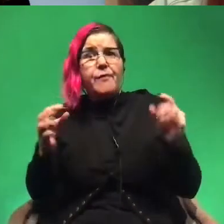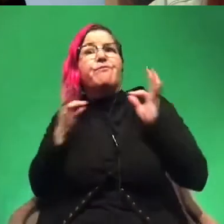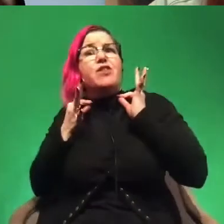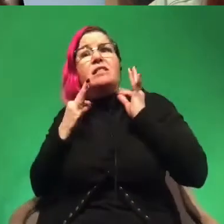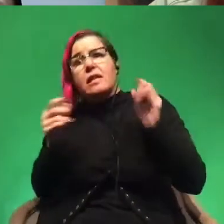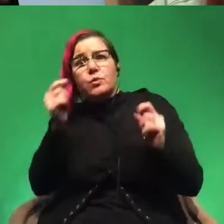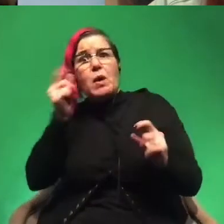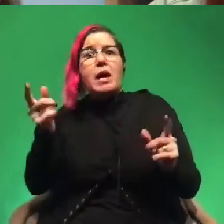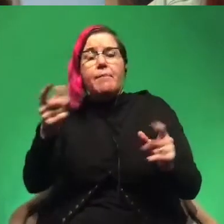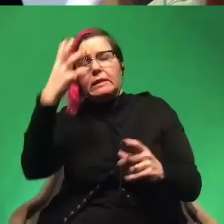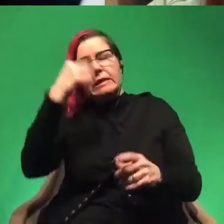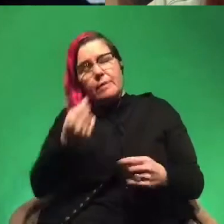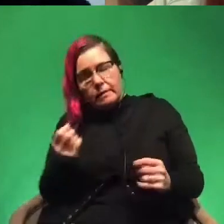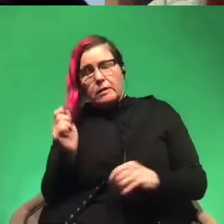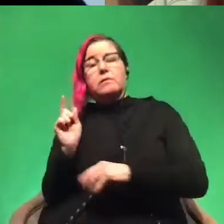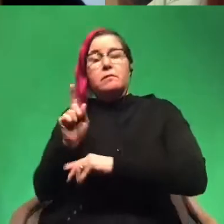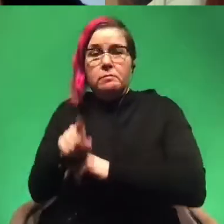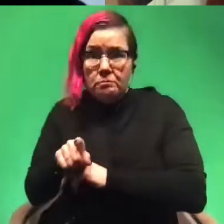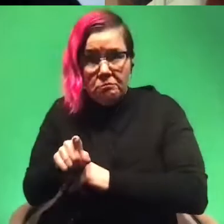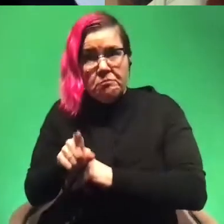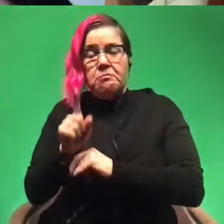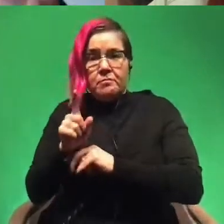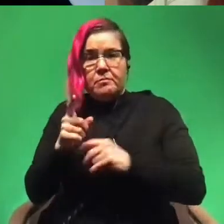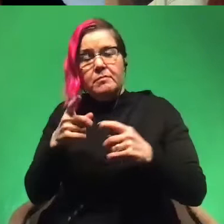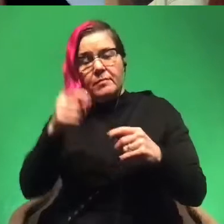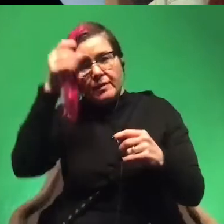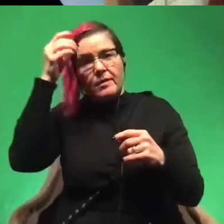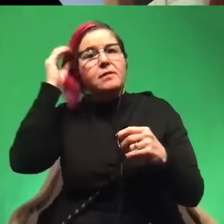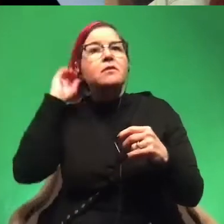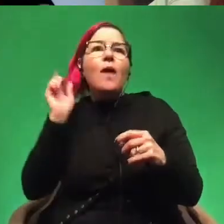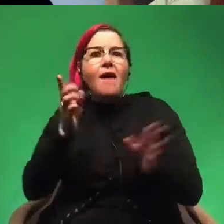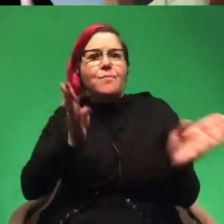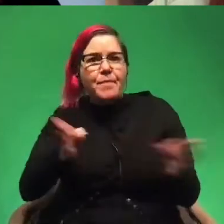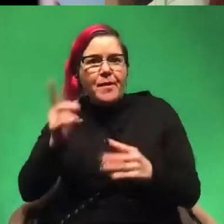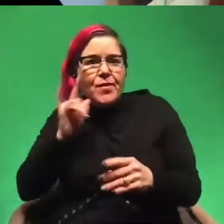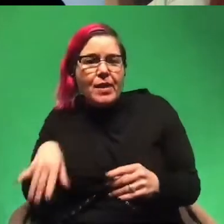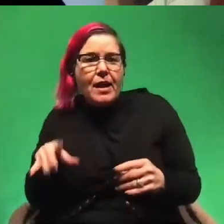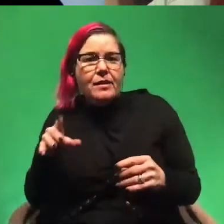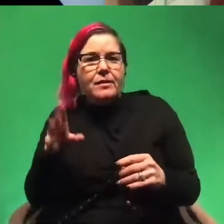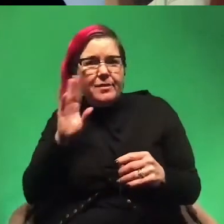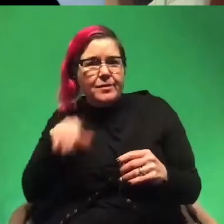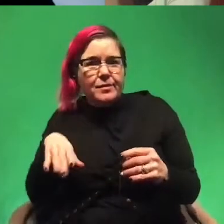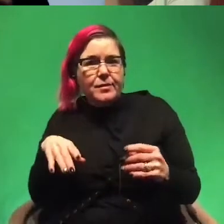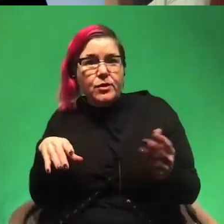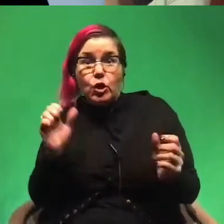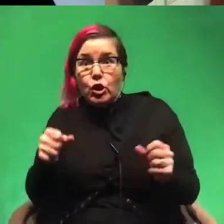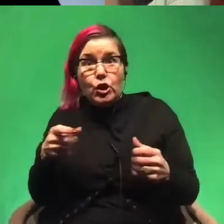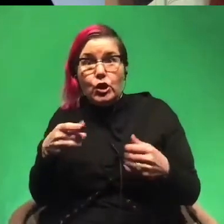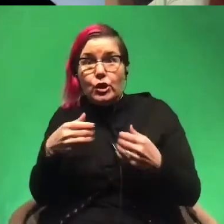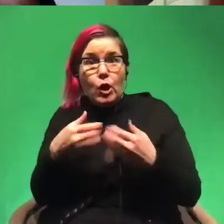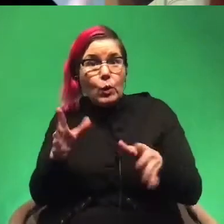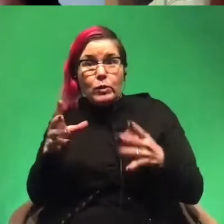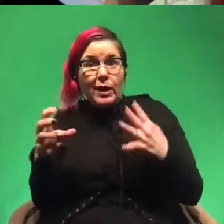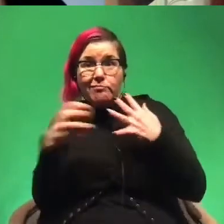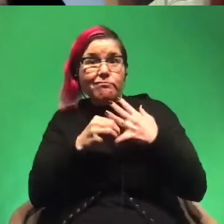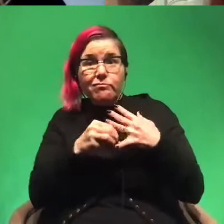there asleep, and all of a sudden they just sit right up. And, you have to be prepared for that, because you could, lose the use of your hand,